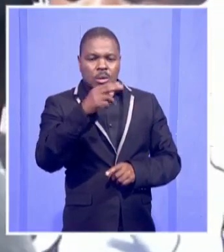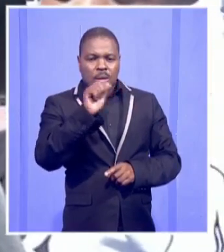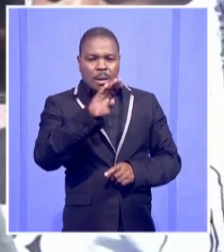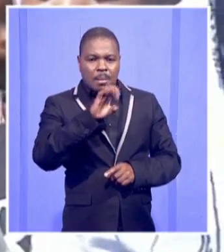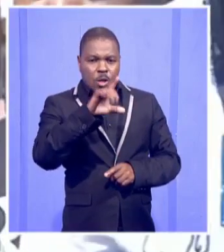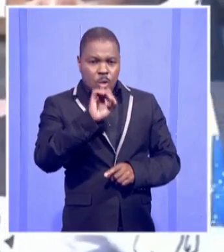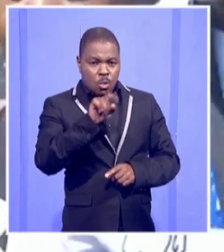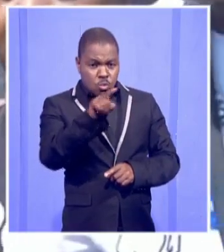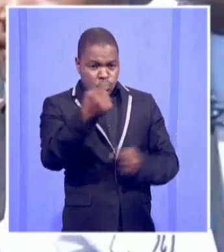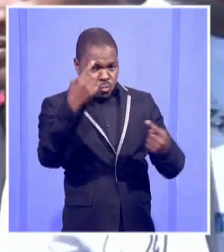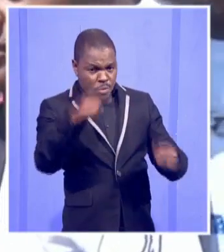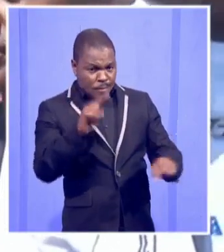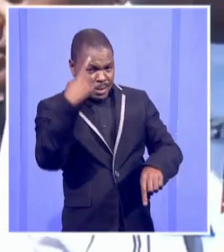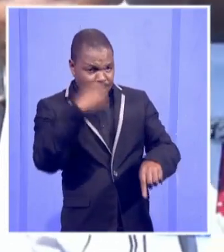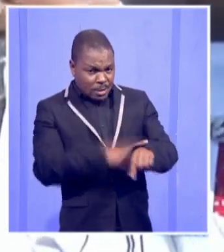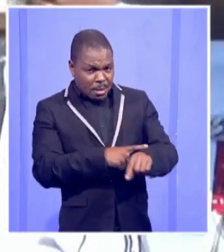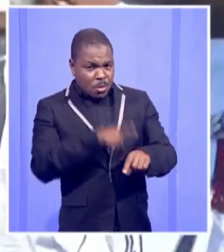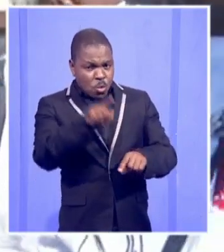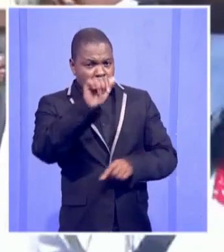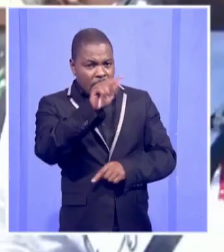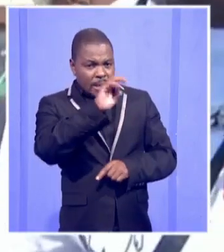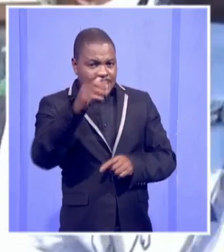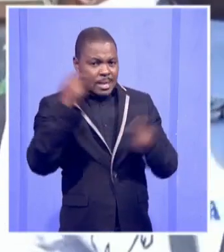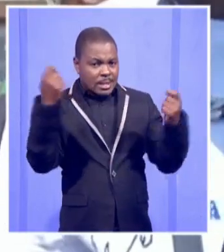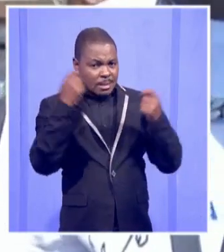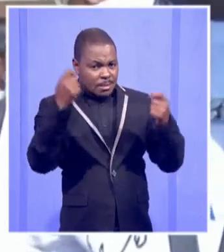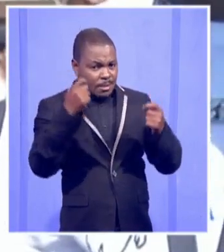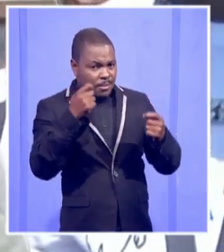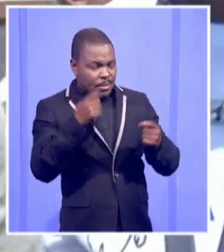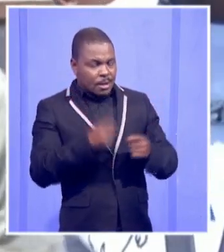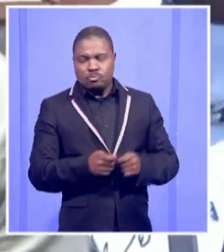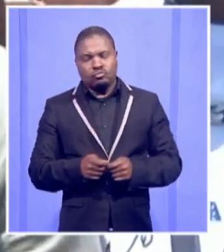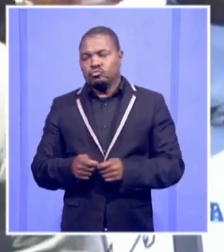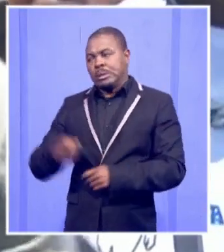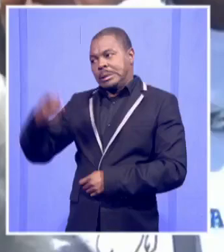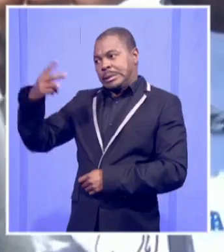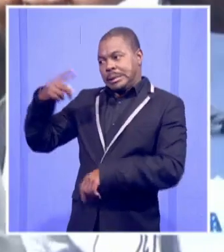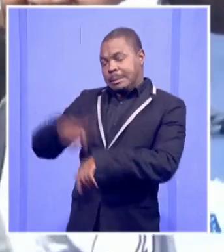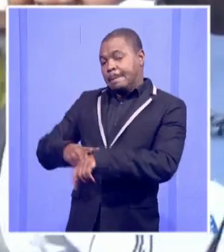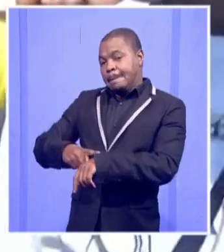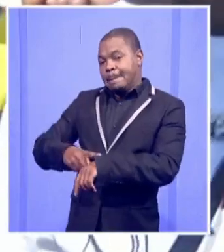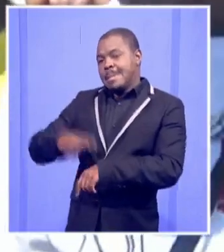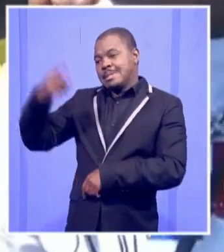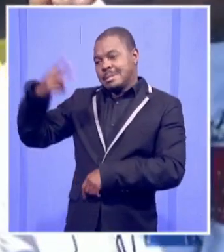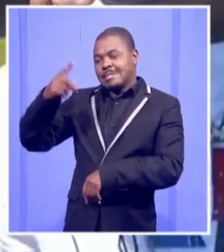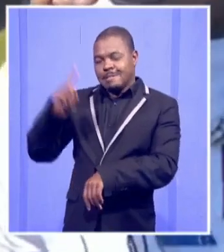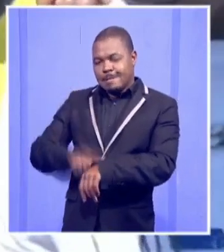time performing at an ANC function? It's actually the second time.